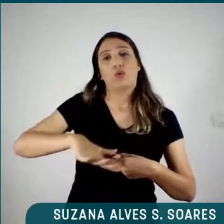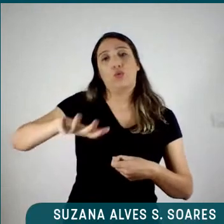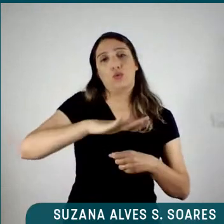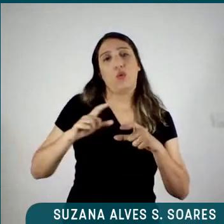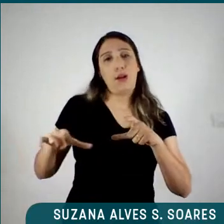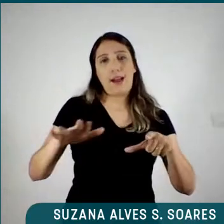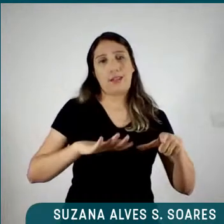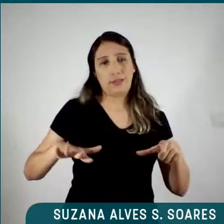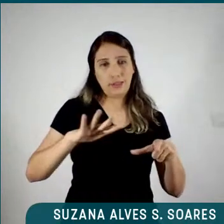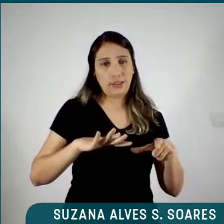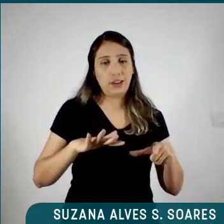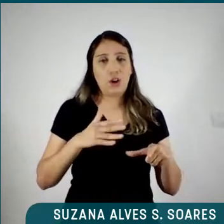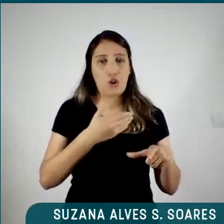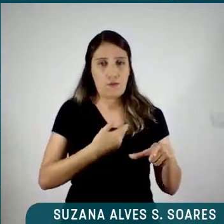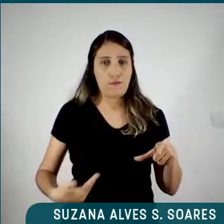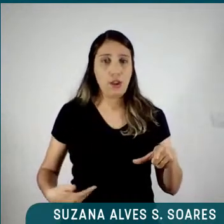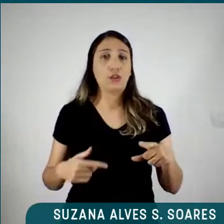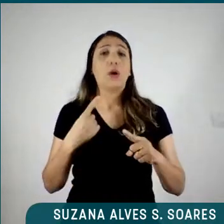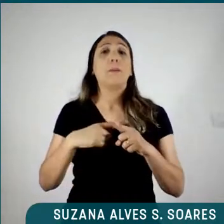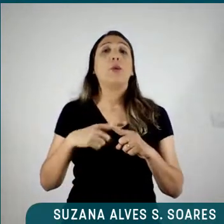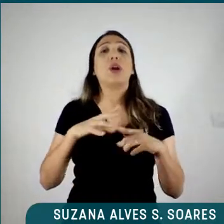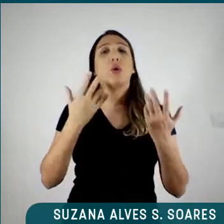to have women there, so they defend that.